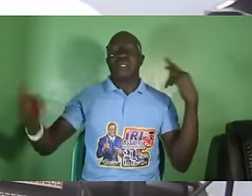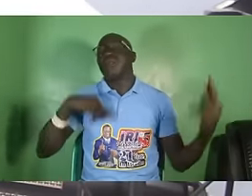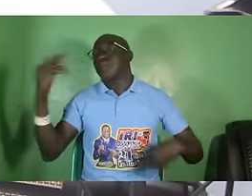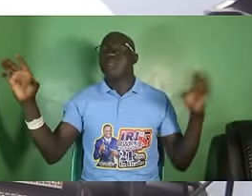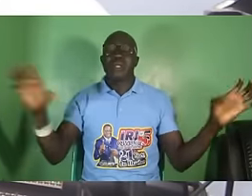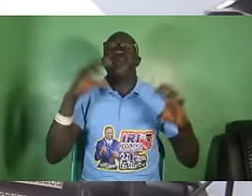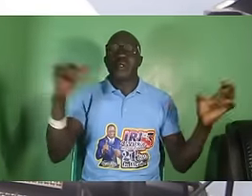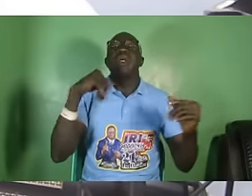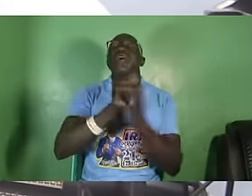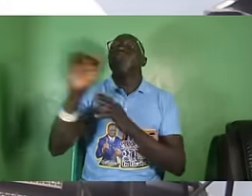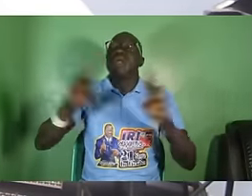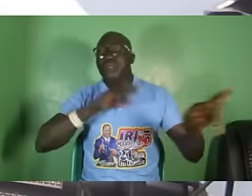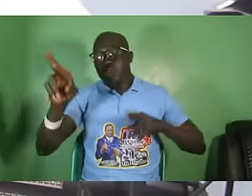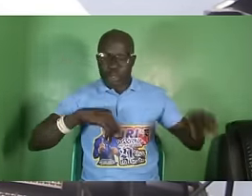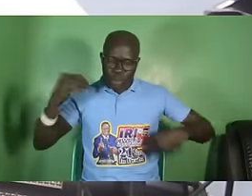your